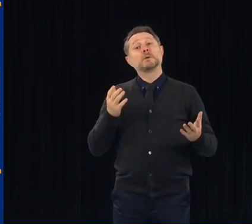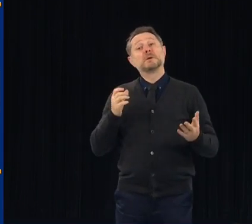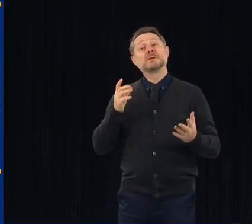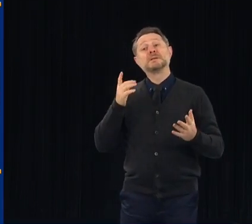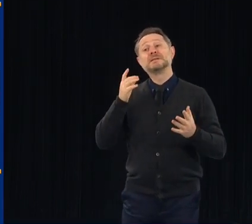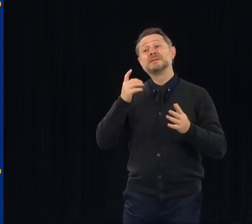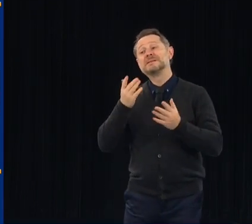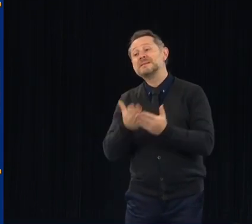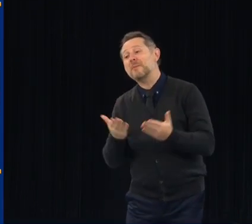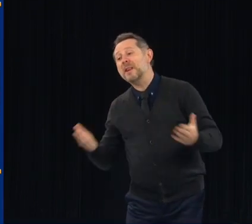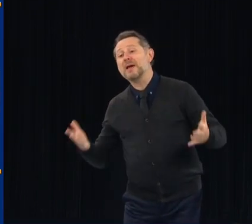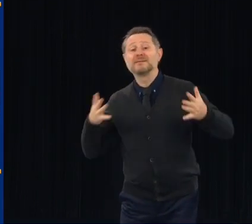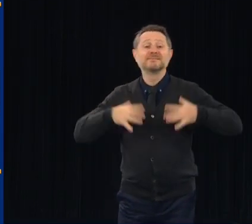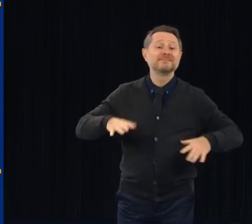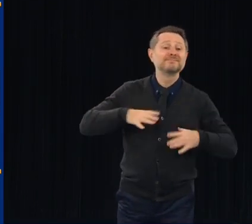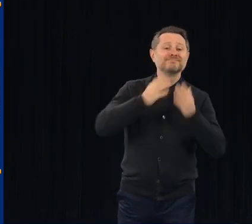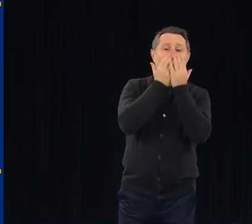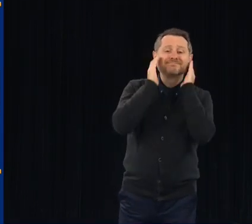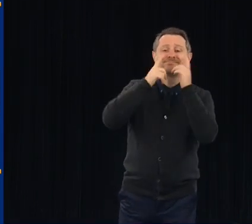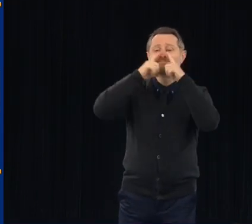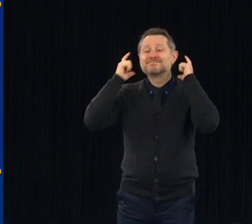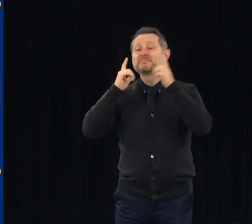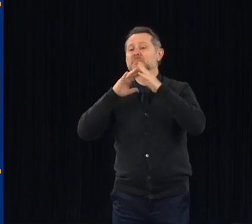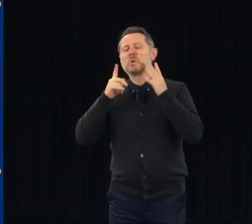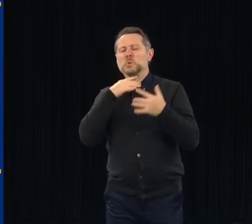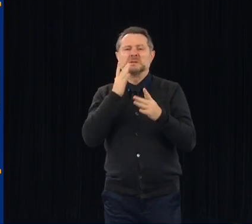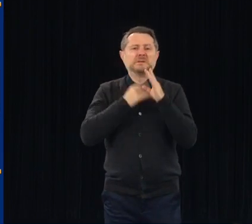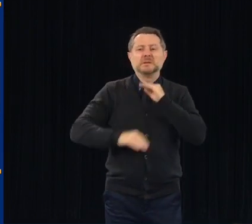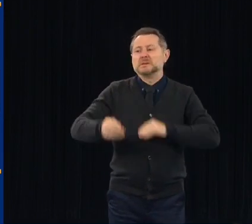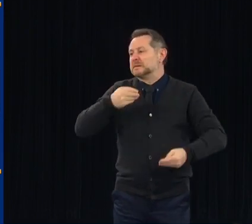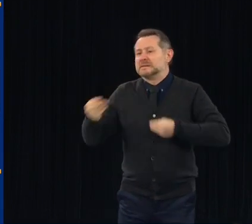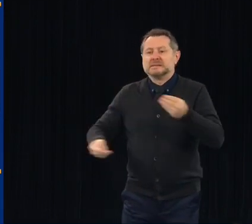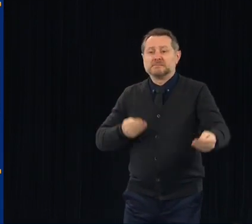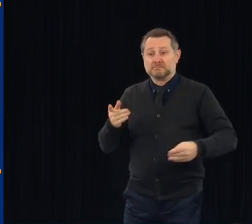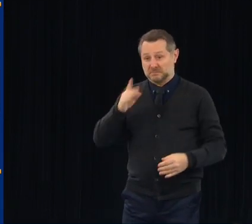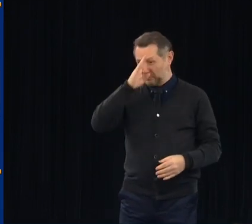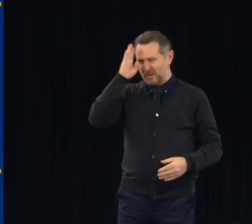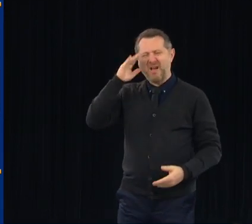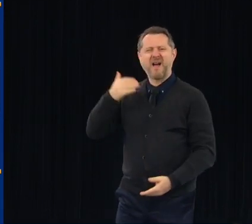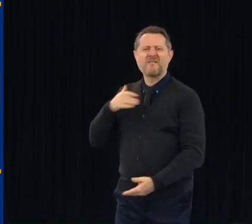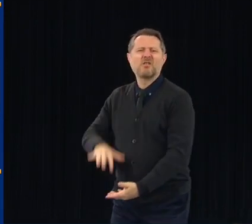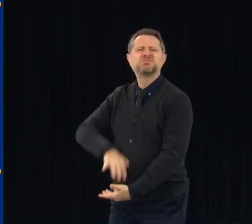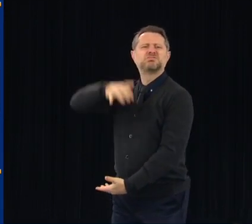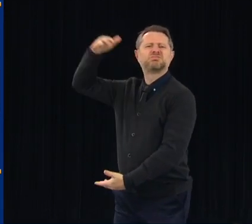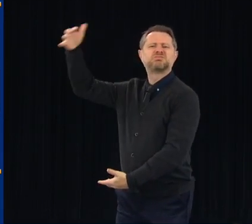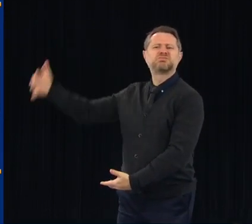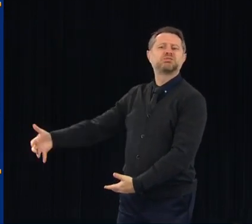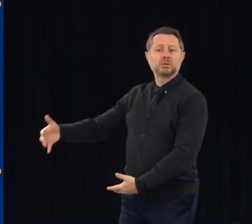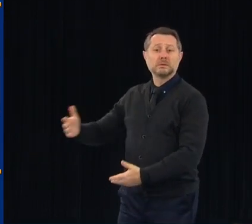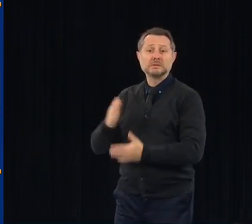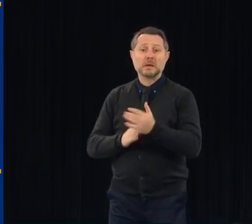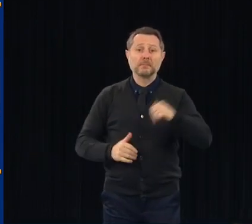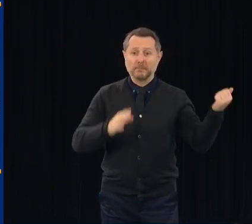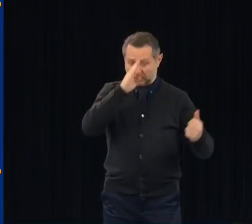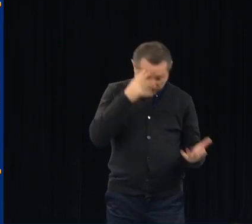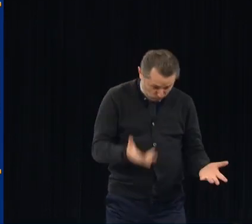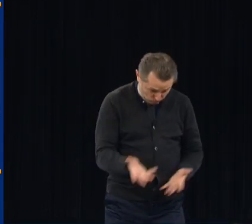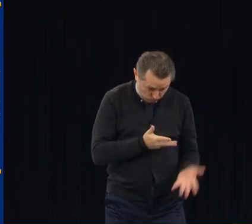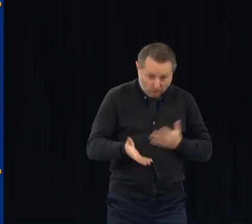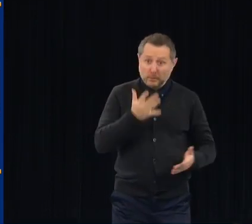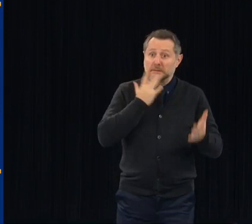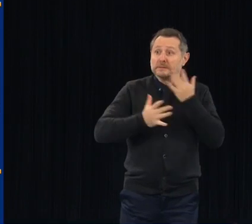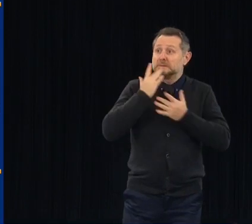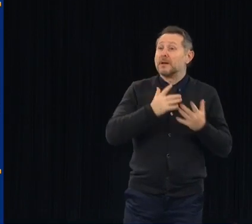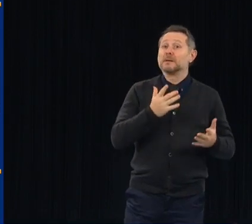greater supply of one thing or another. One hospital has a greater supply of masks. One hospital has a greater supply of gowns. And when we're talking about